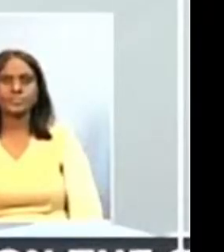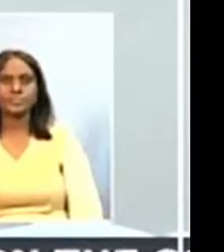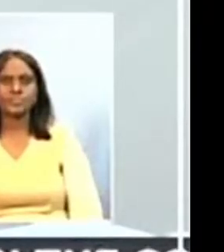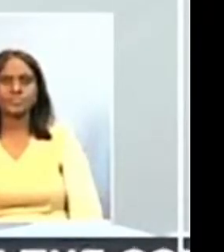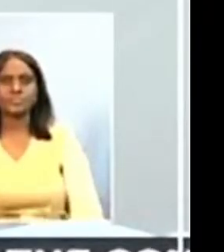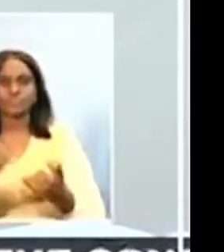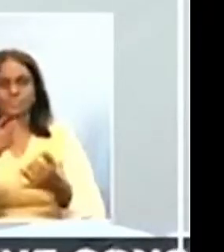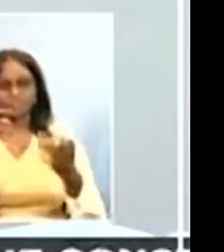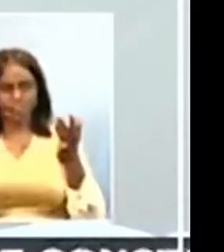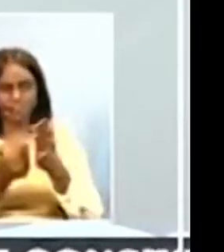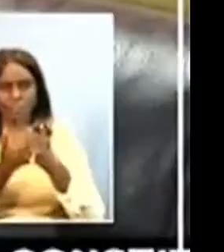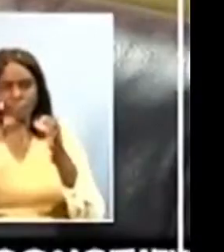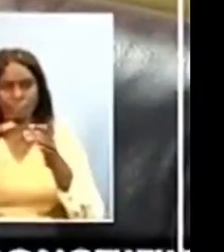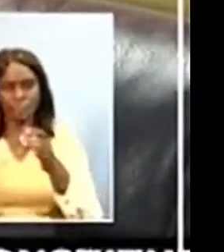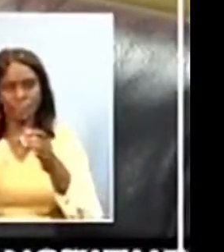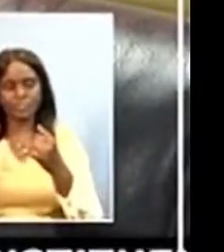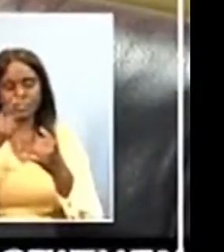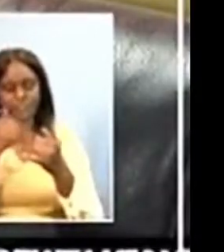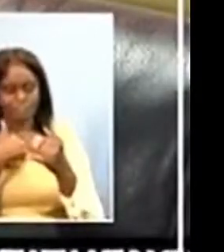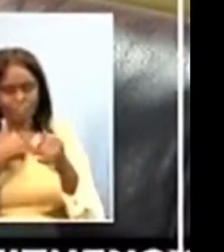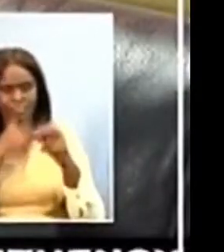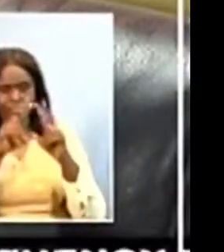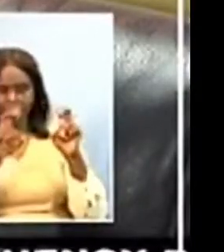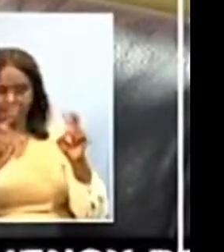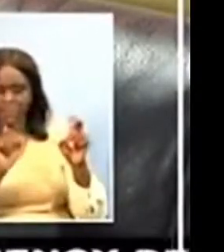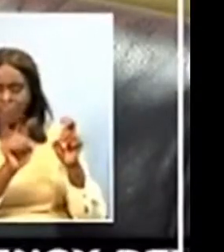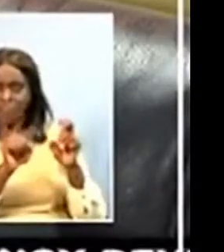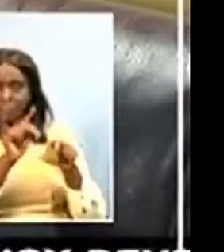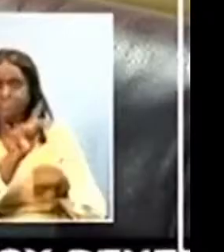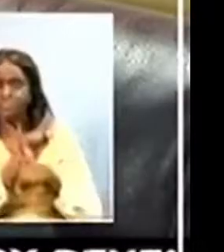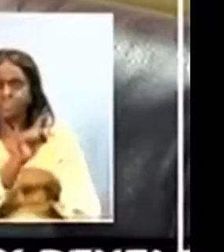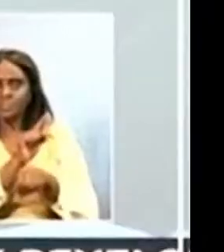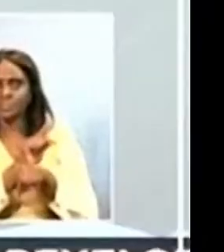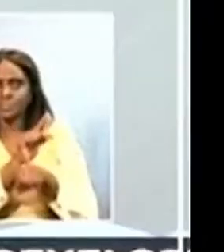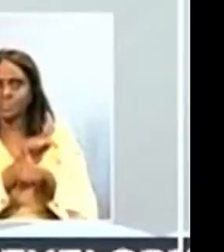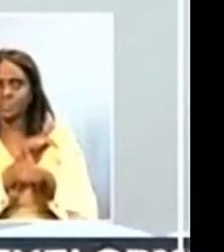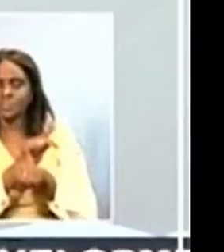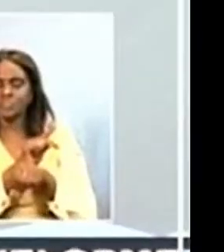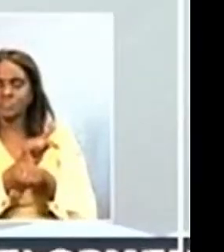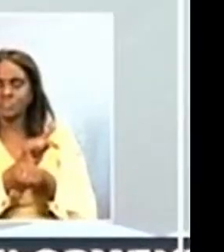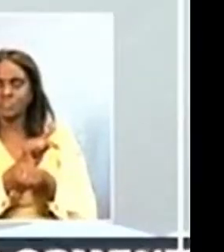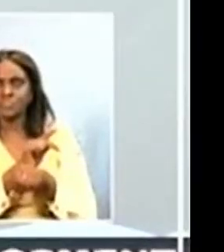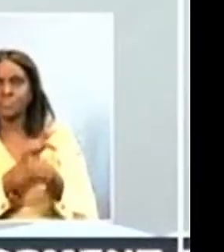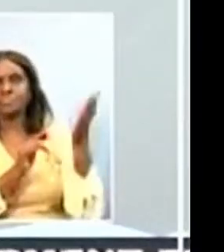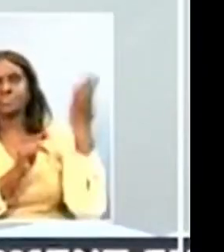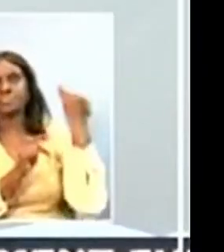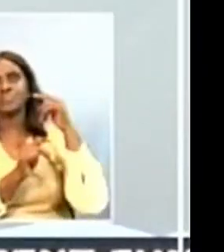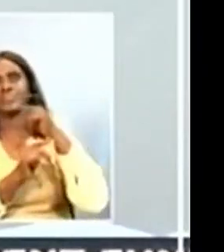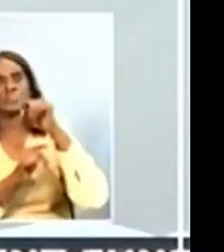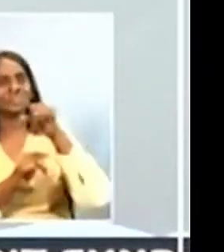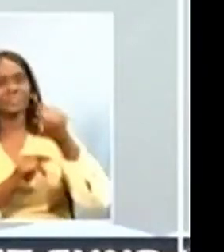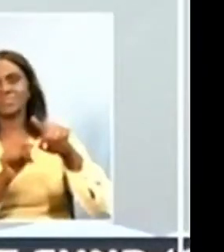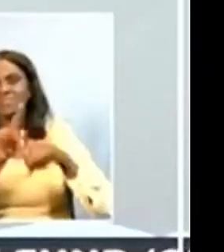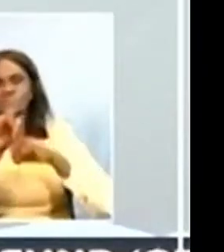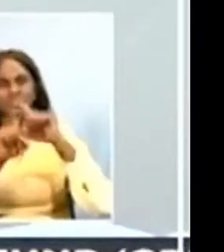Now you are a new council, you're saying, now we have interrogated these contracts. Those who are there, they were not interrogating.